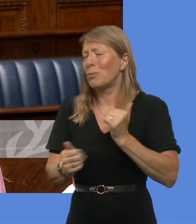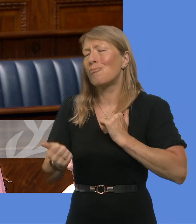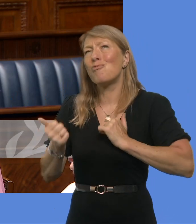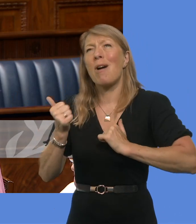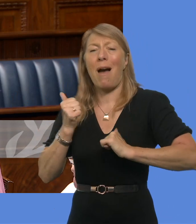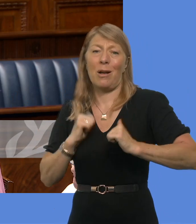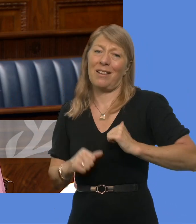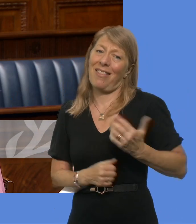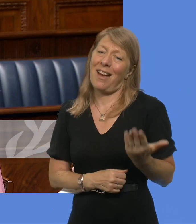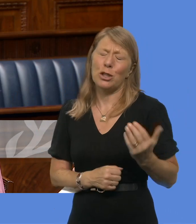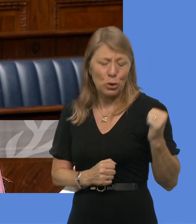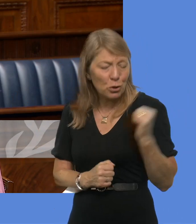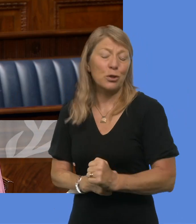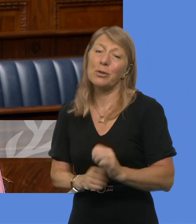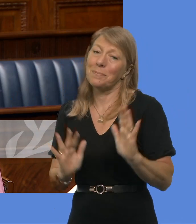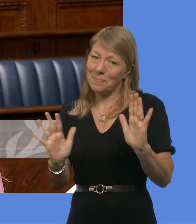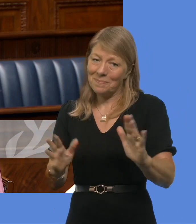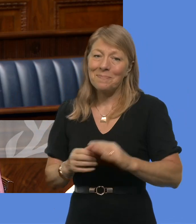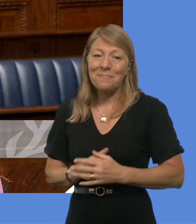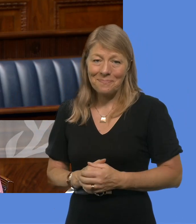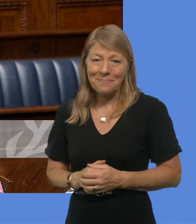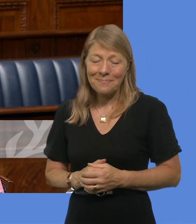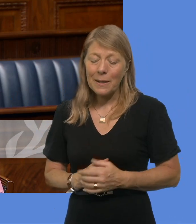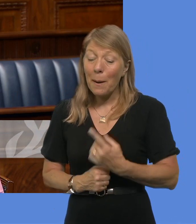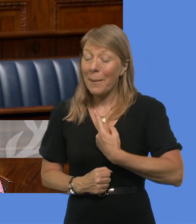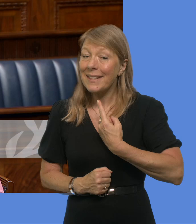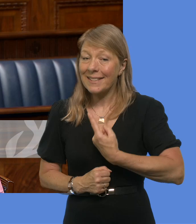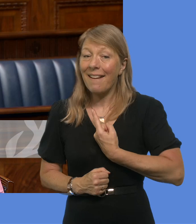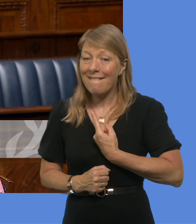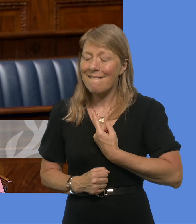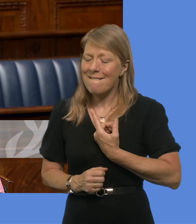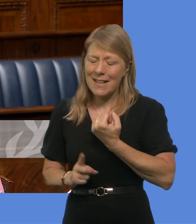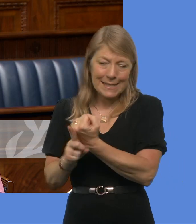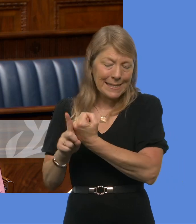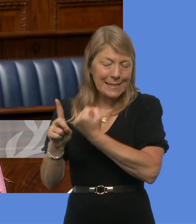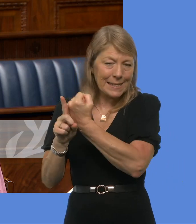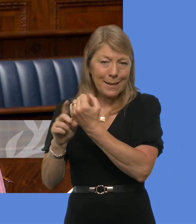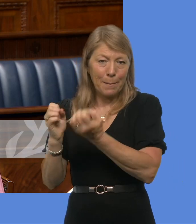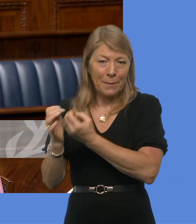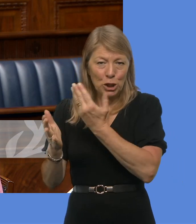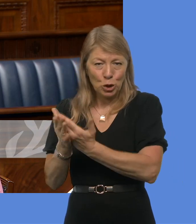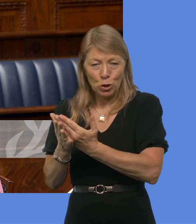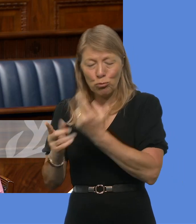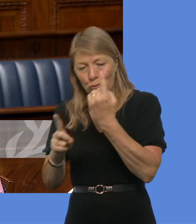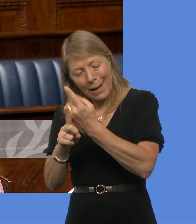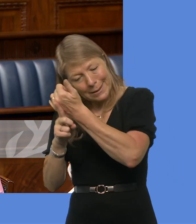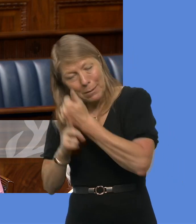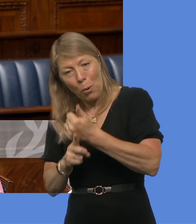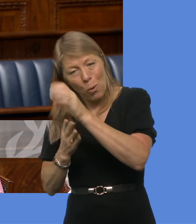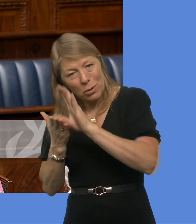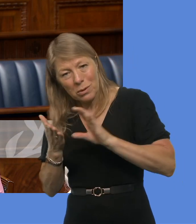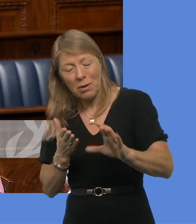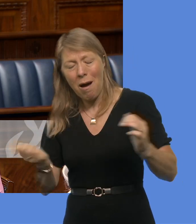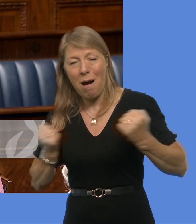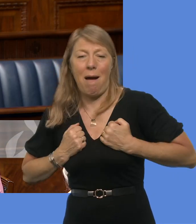be really proud of, and I will be pushing for the case to have that additional support and the right support for North West